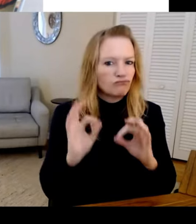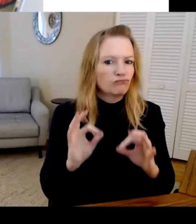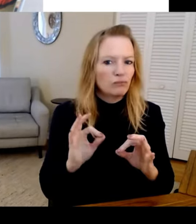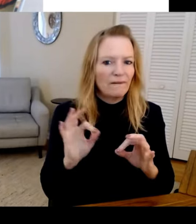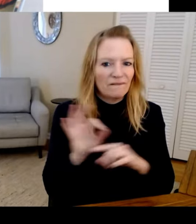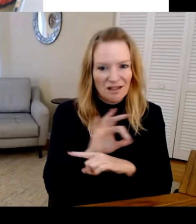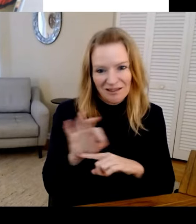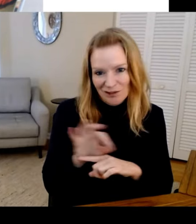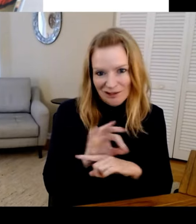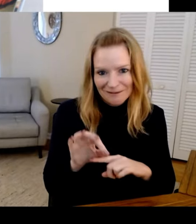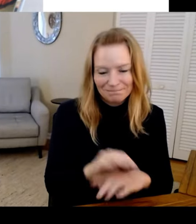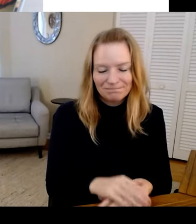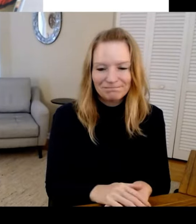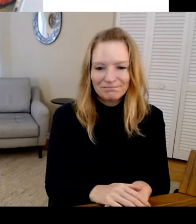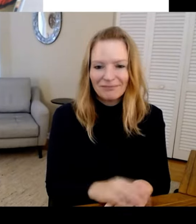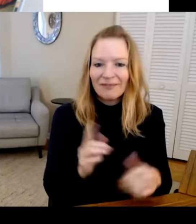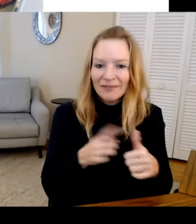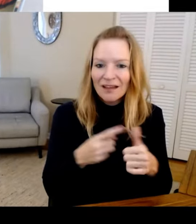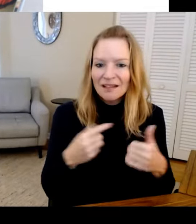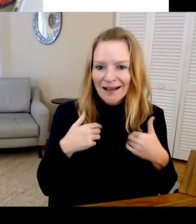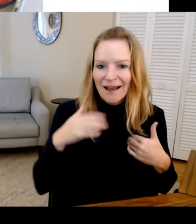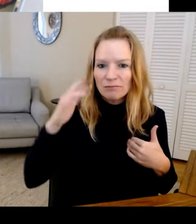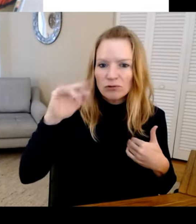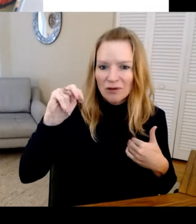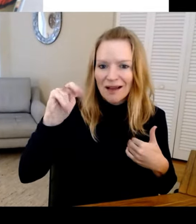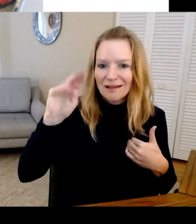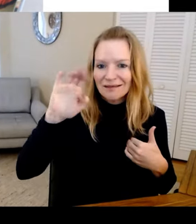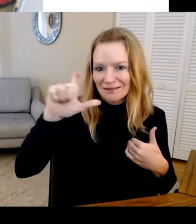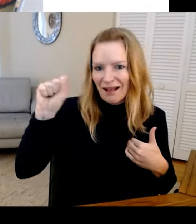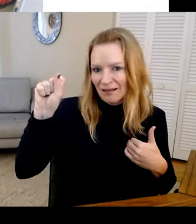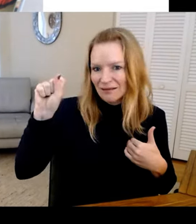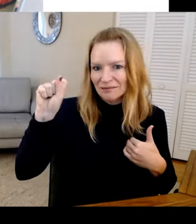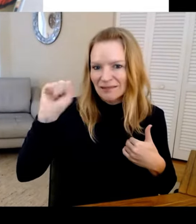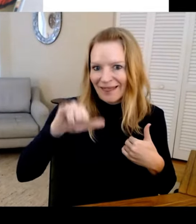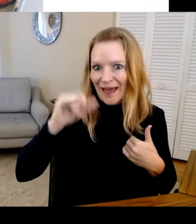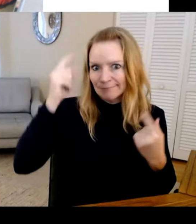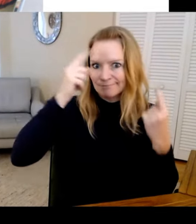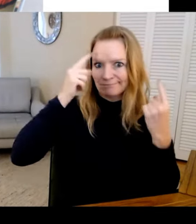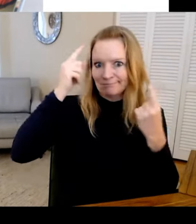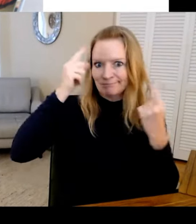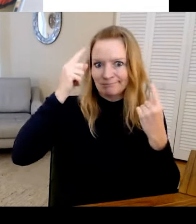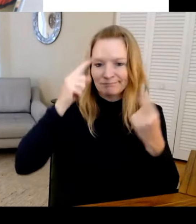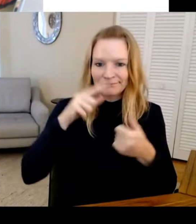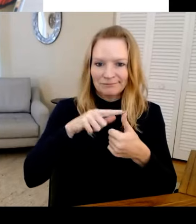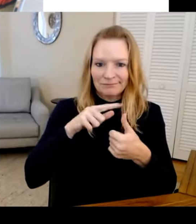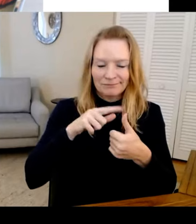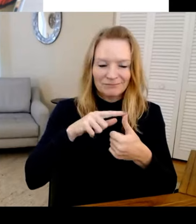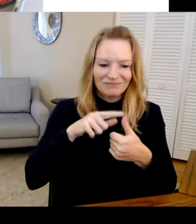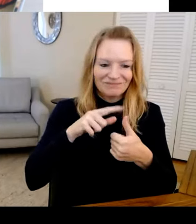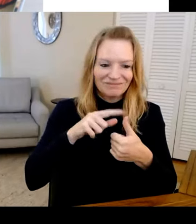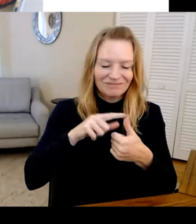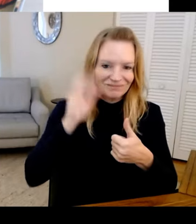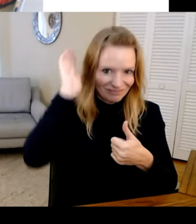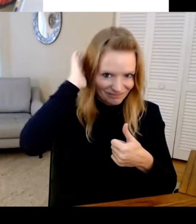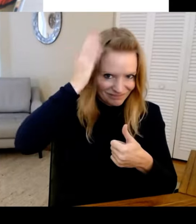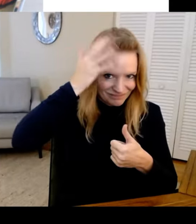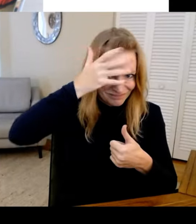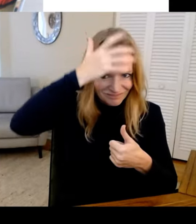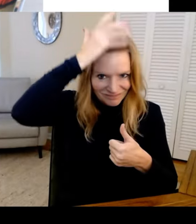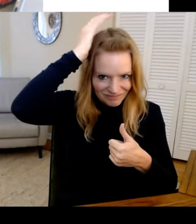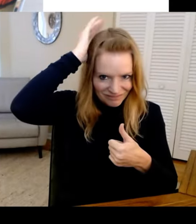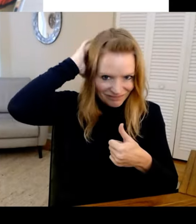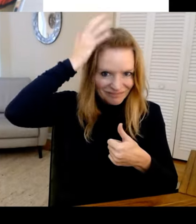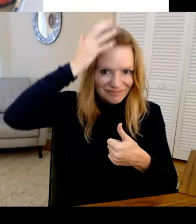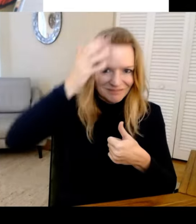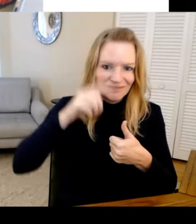like the ingredients of a cake. Your brain needs all the right ingredients for it to function properly as well. So first you have, yes, your brain cells,